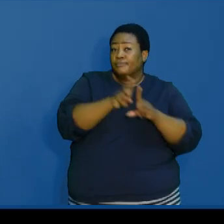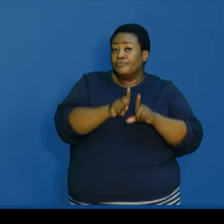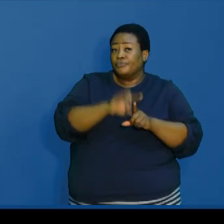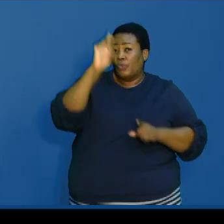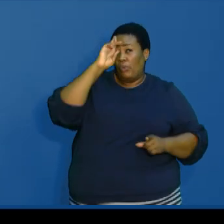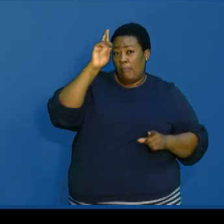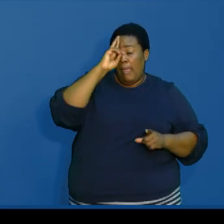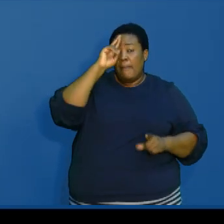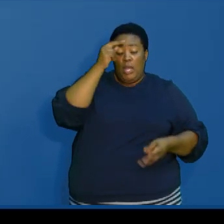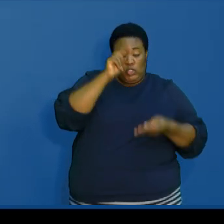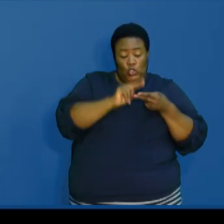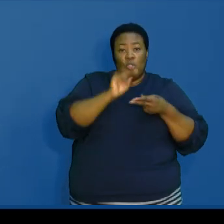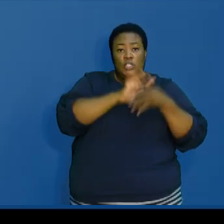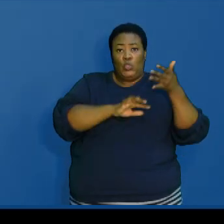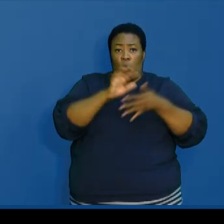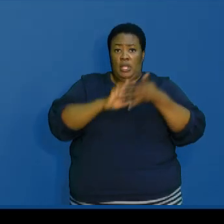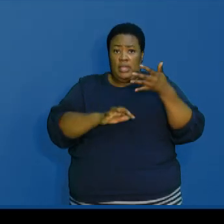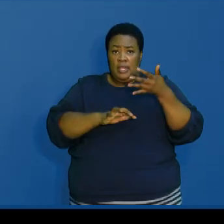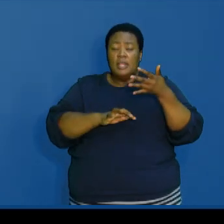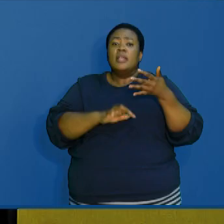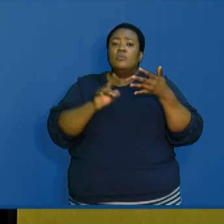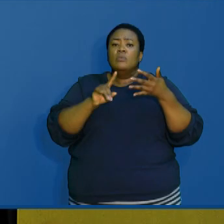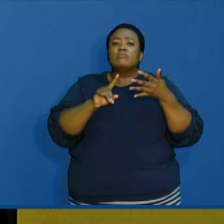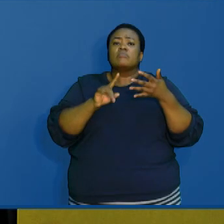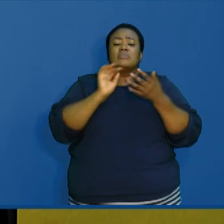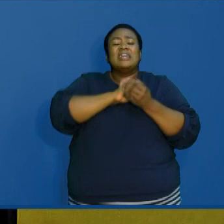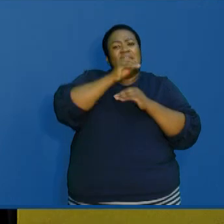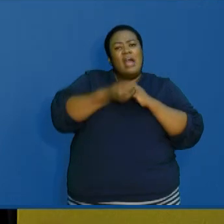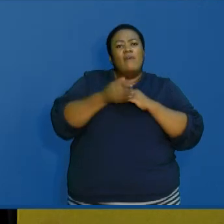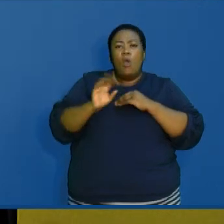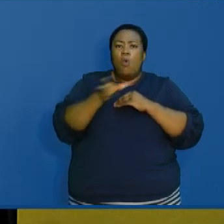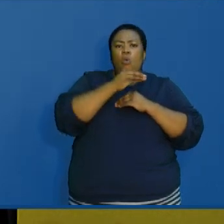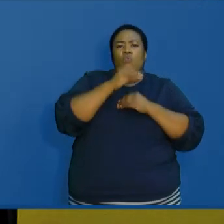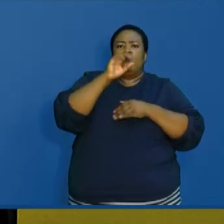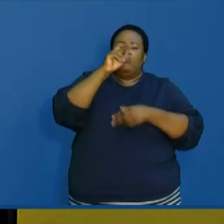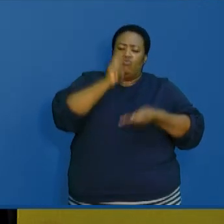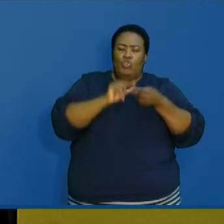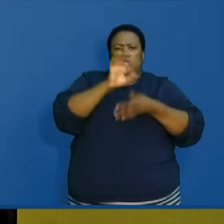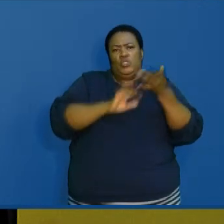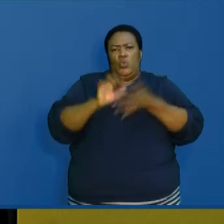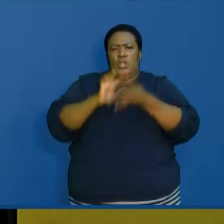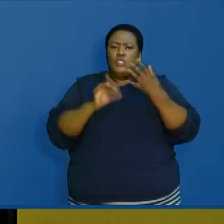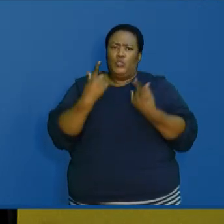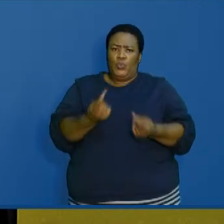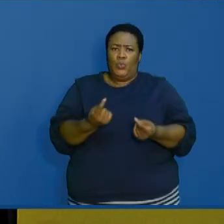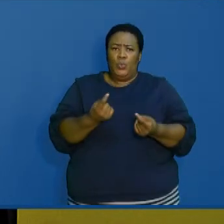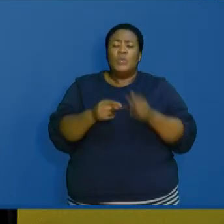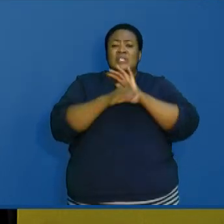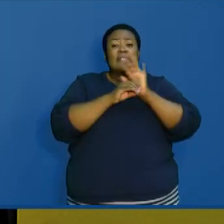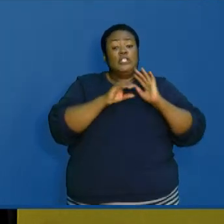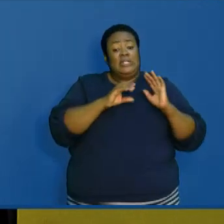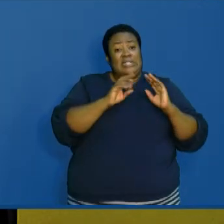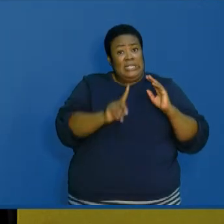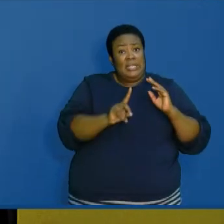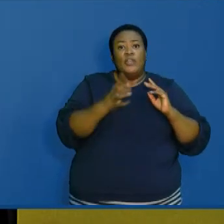short stories that you have done in Anthology of Short Stories. They also, when we go into section D, you've got your poetry.